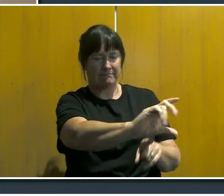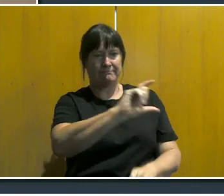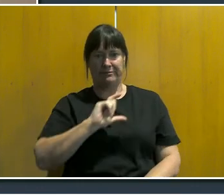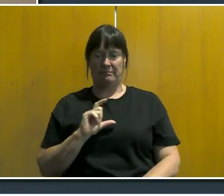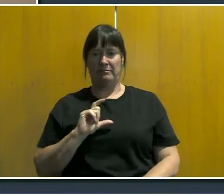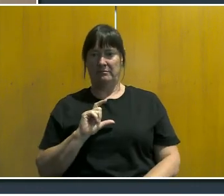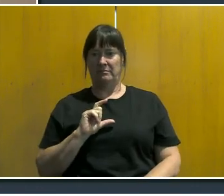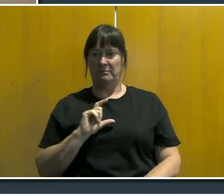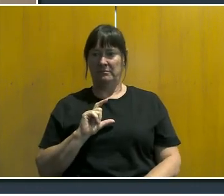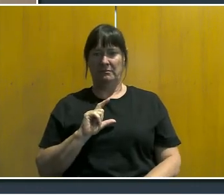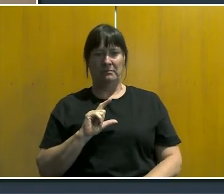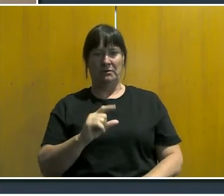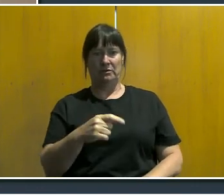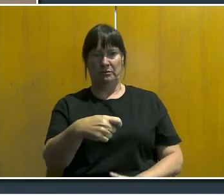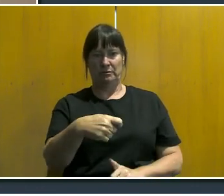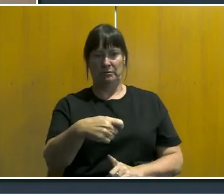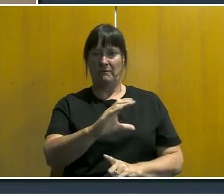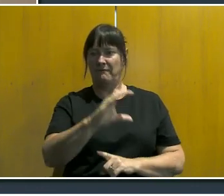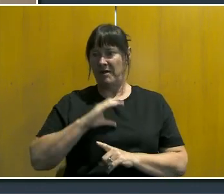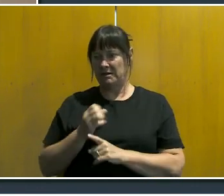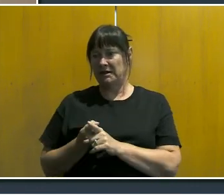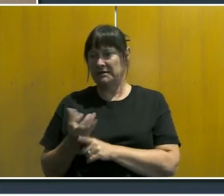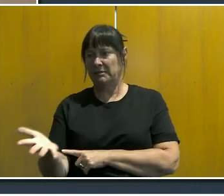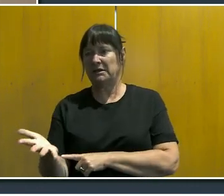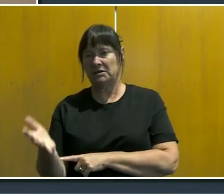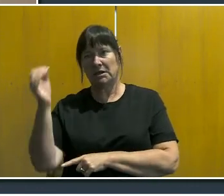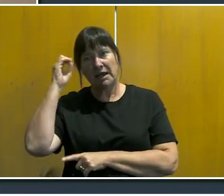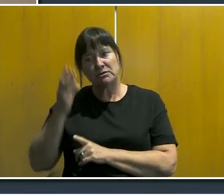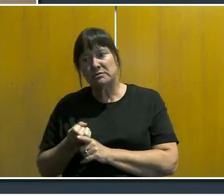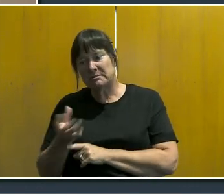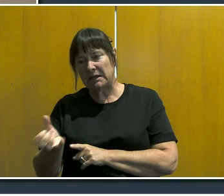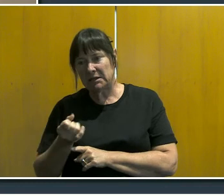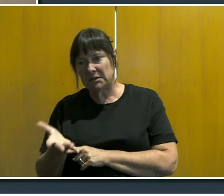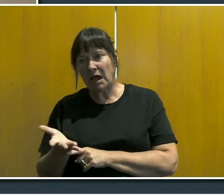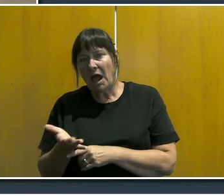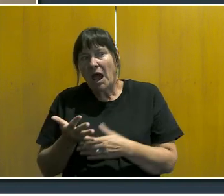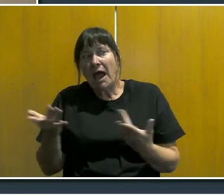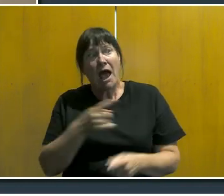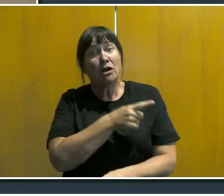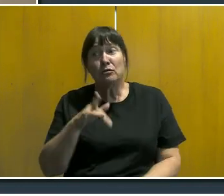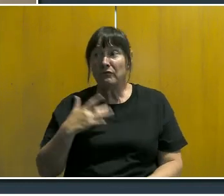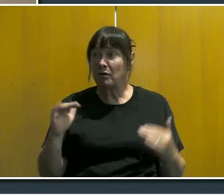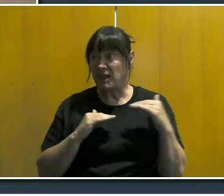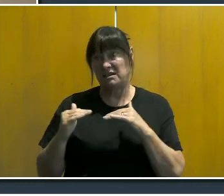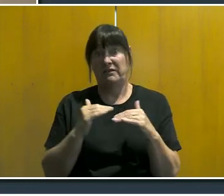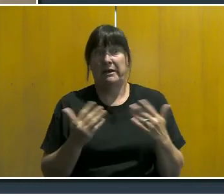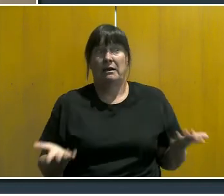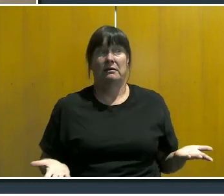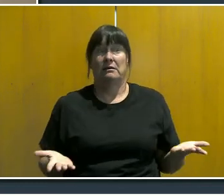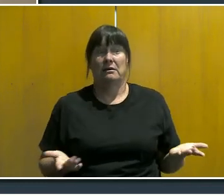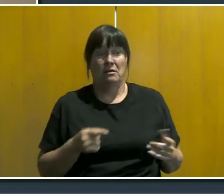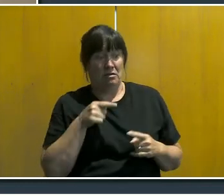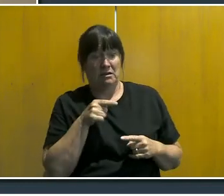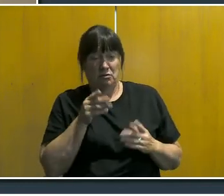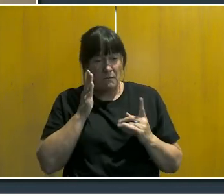whole, I just struggle to understand how you people sitting around this table can think that that is fair and reasonable.